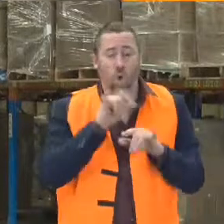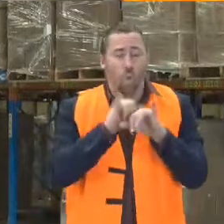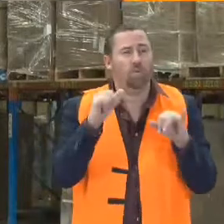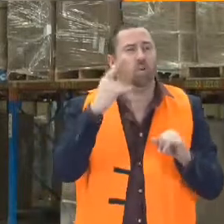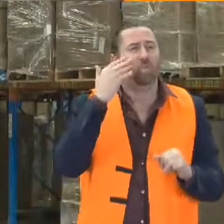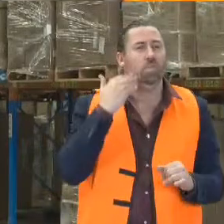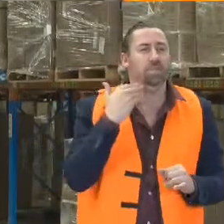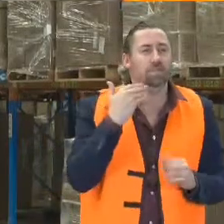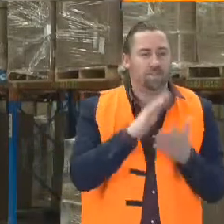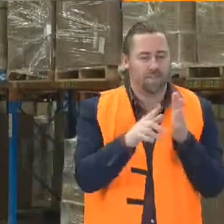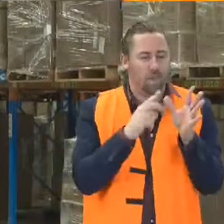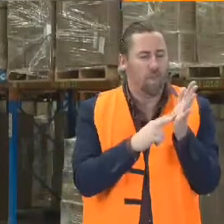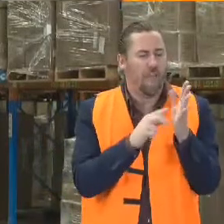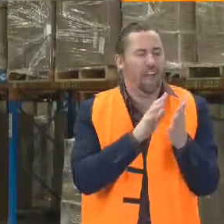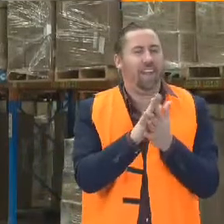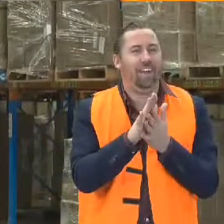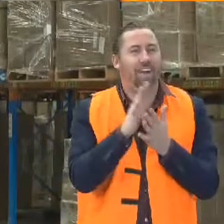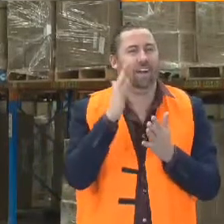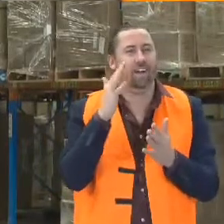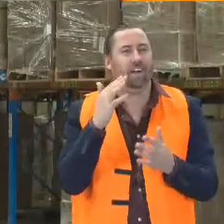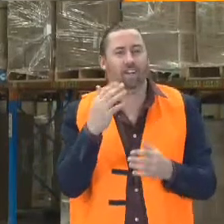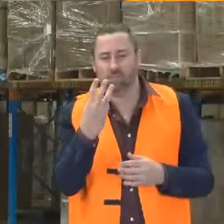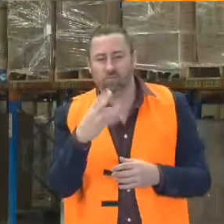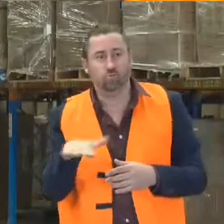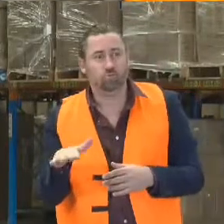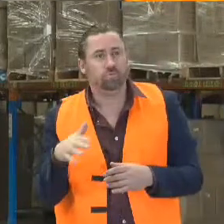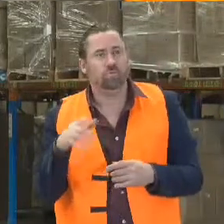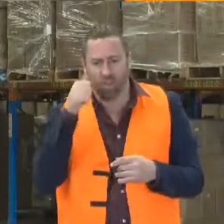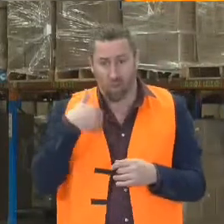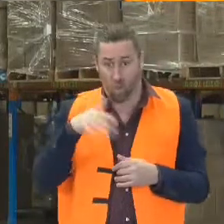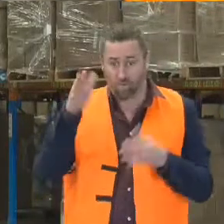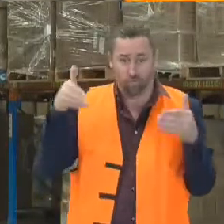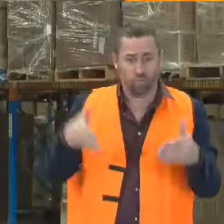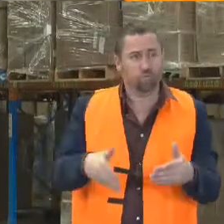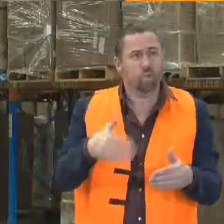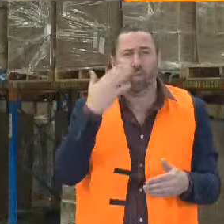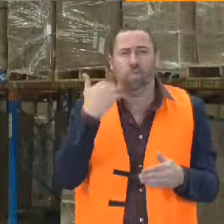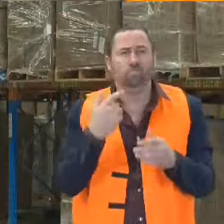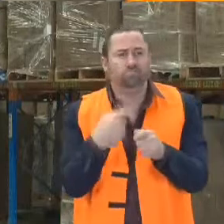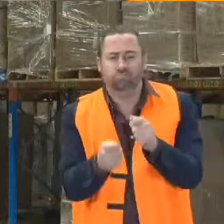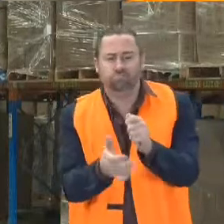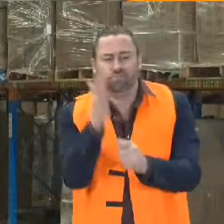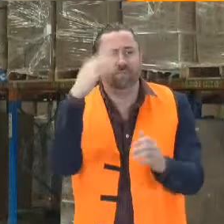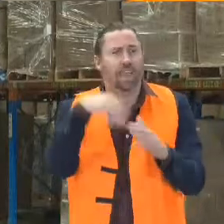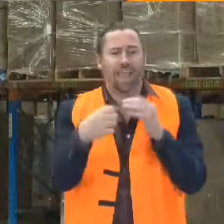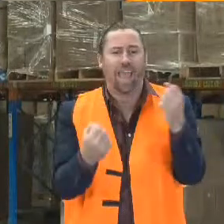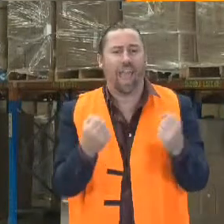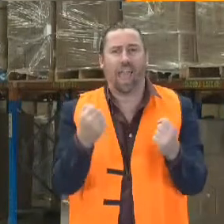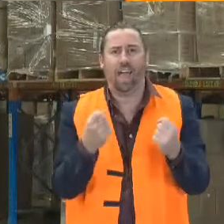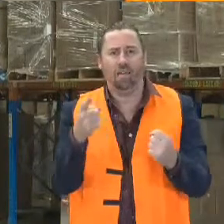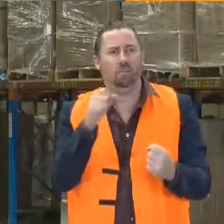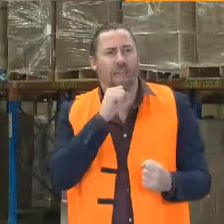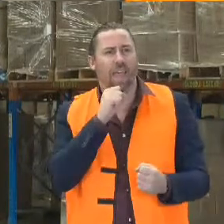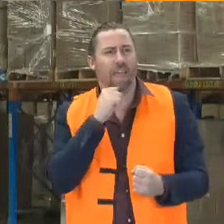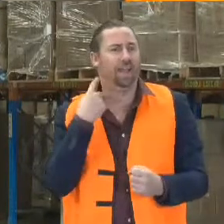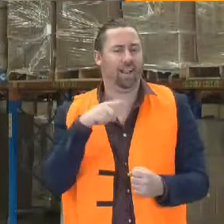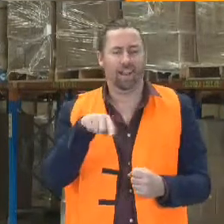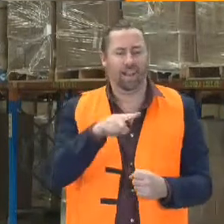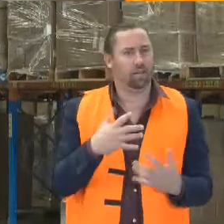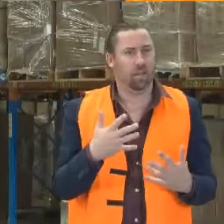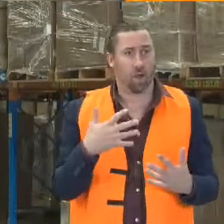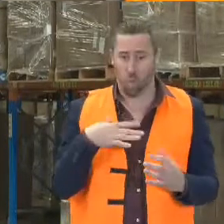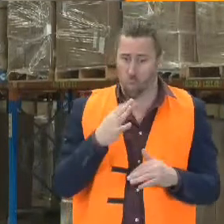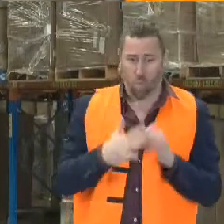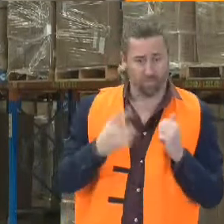happened to Hannah and her children. I went to the funeral. It was awful, okay? We don't want to see that happen again. And, you